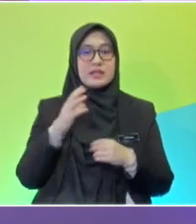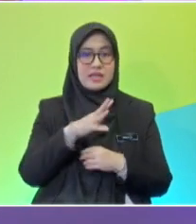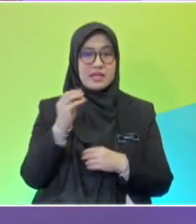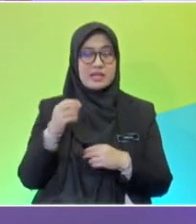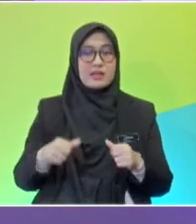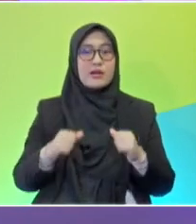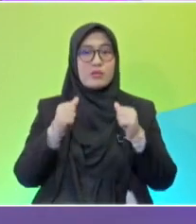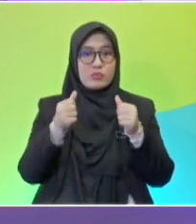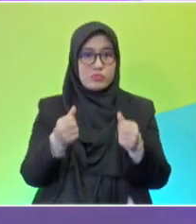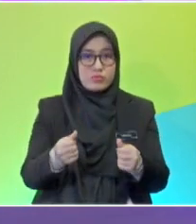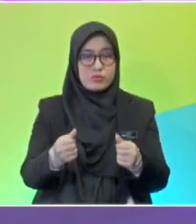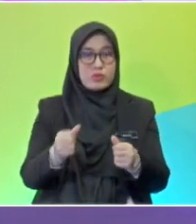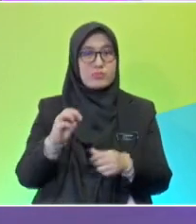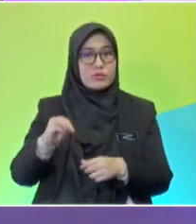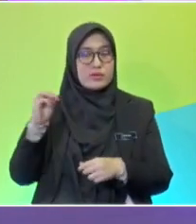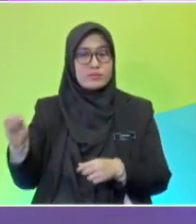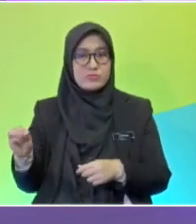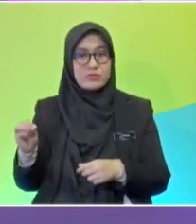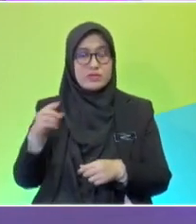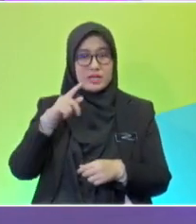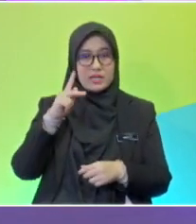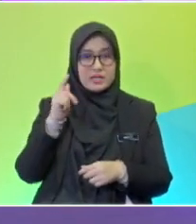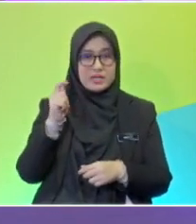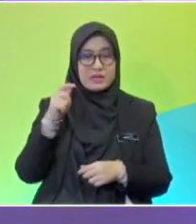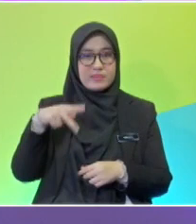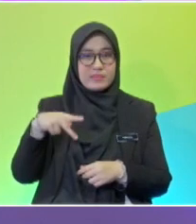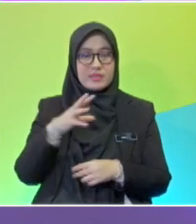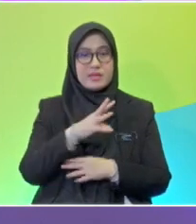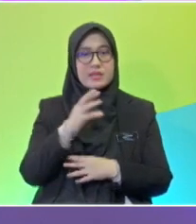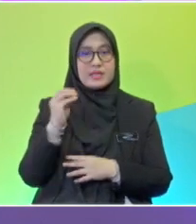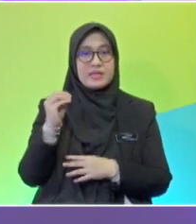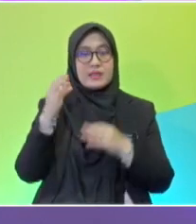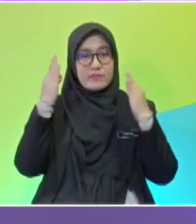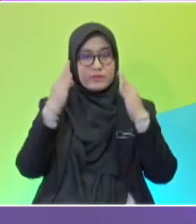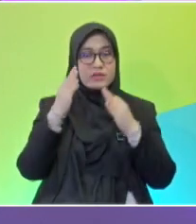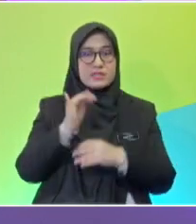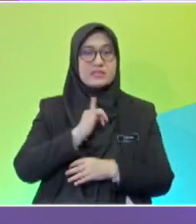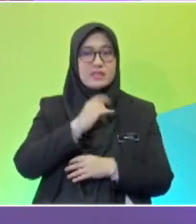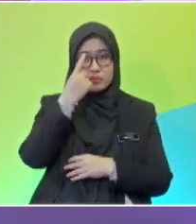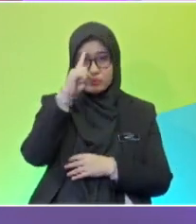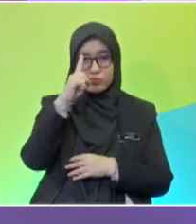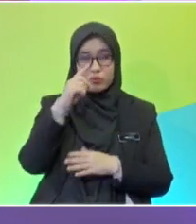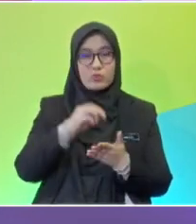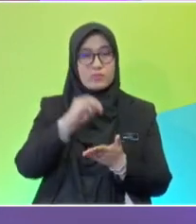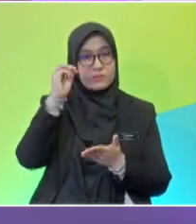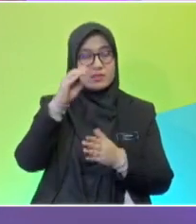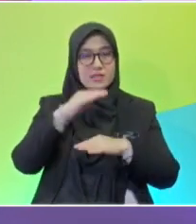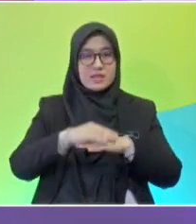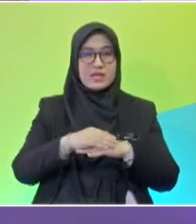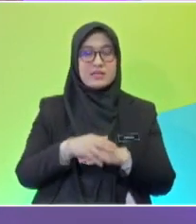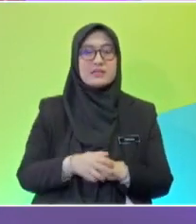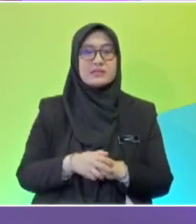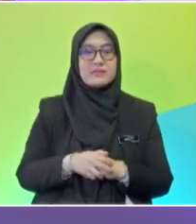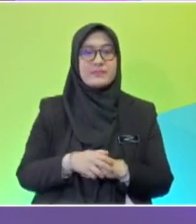they deserve. And my focus is on menengah atas. Okay, and the particular lesson that we are going to look at is a Form